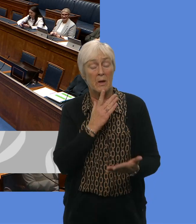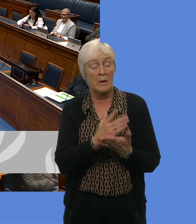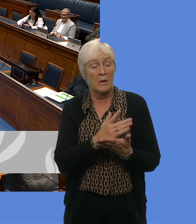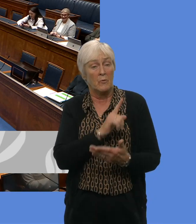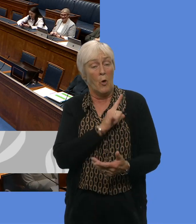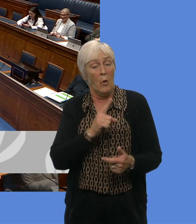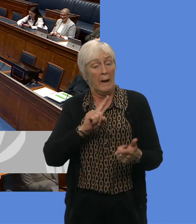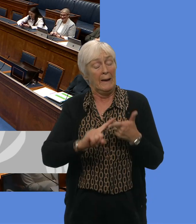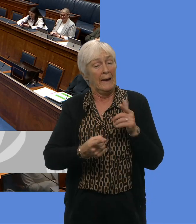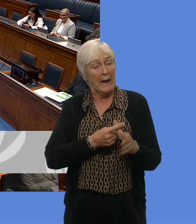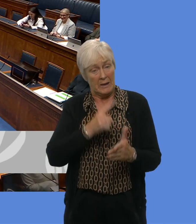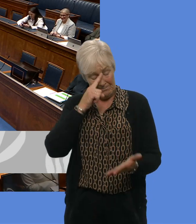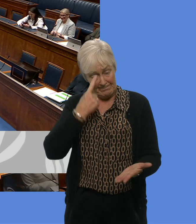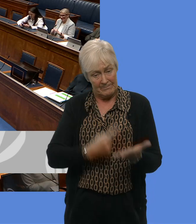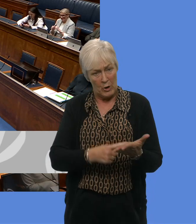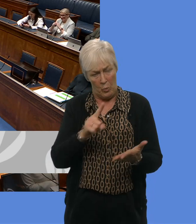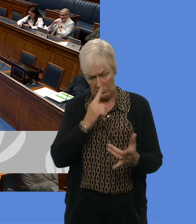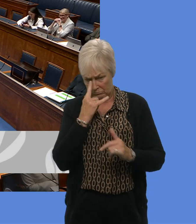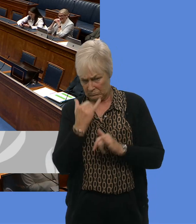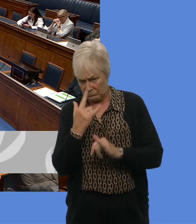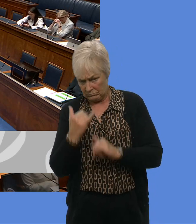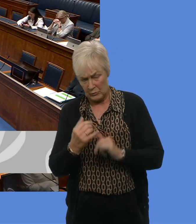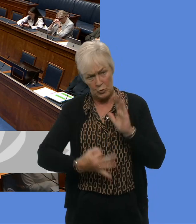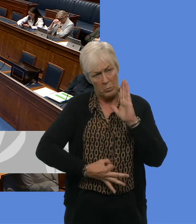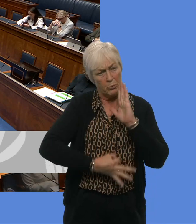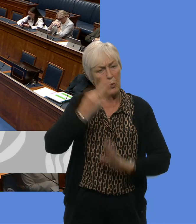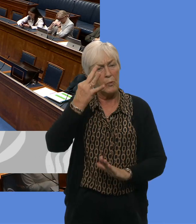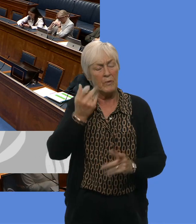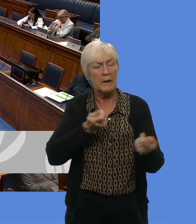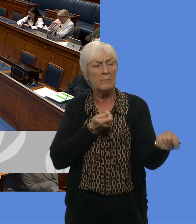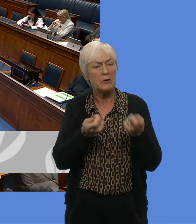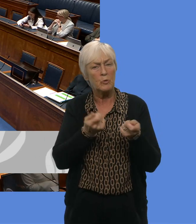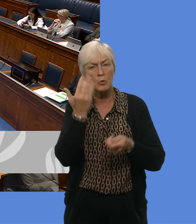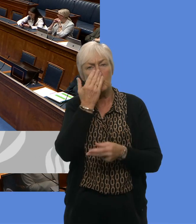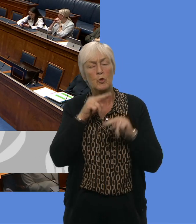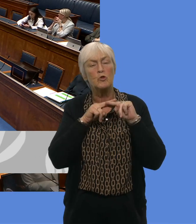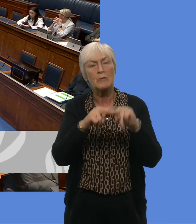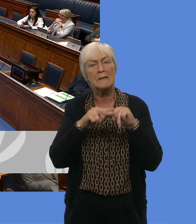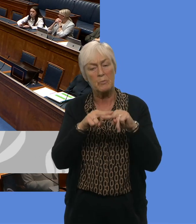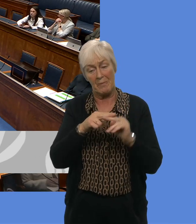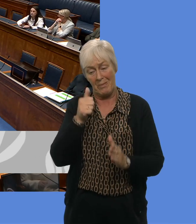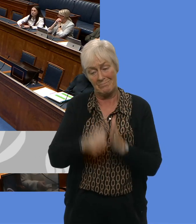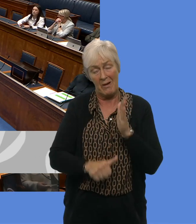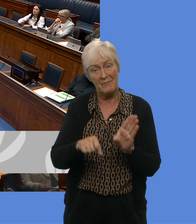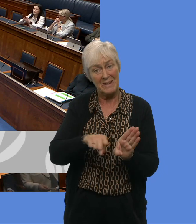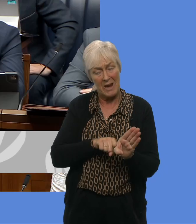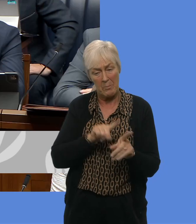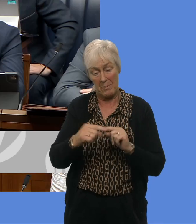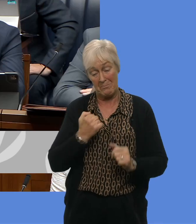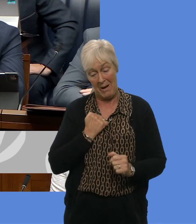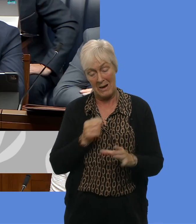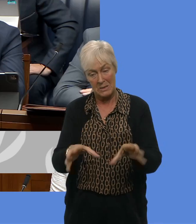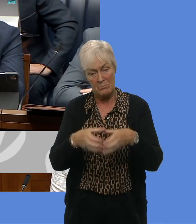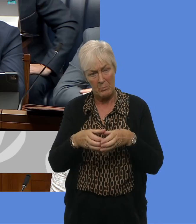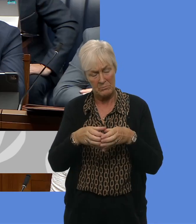Education Authority to determine what measures can be taken to improve the management of school transport at the start of the year. However, my department is